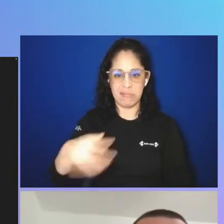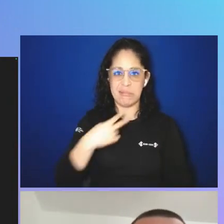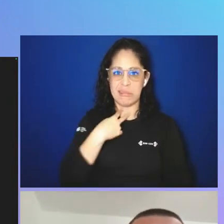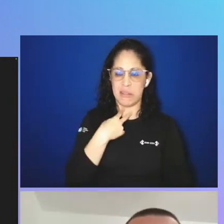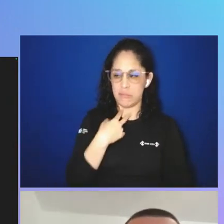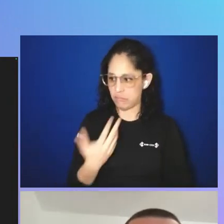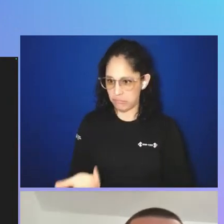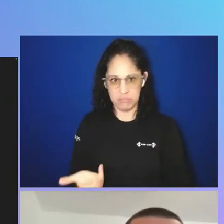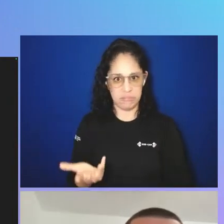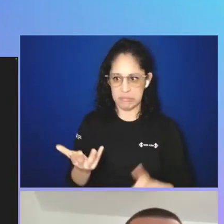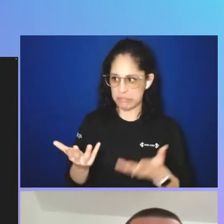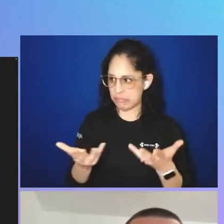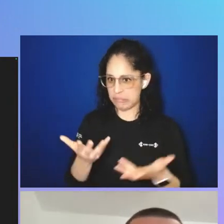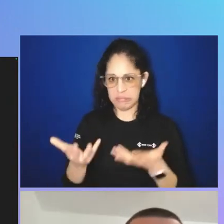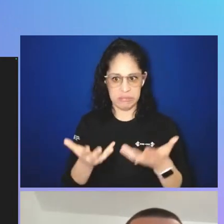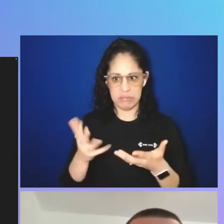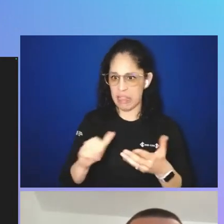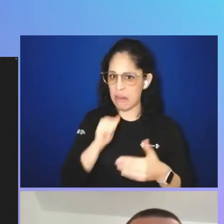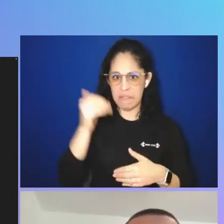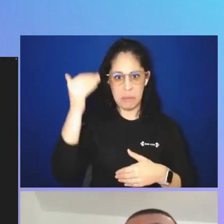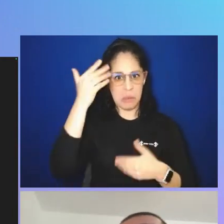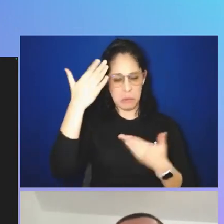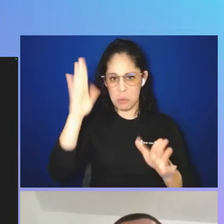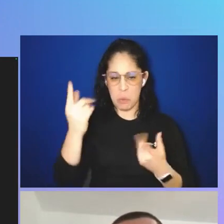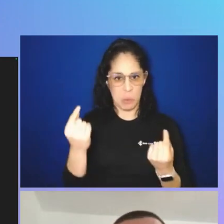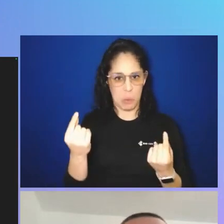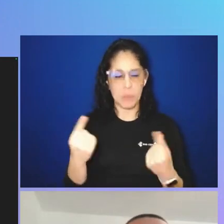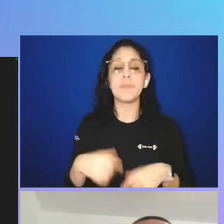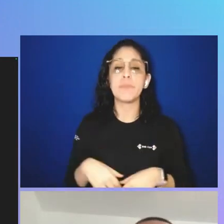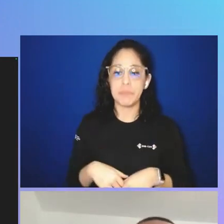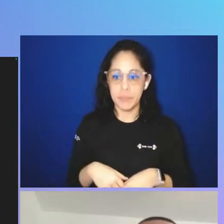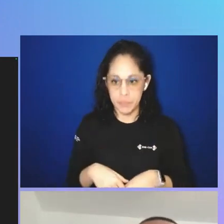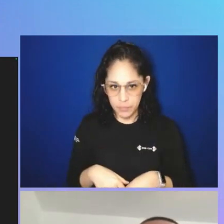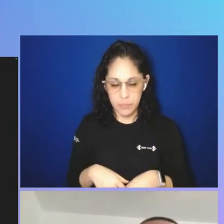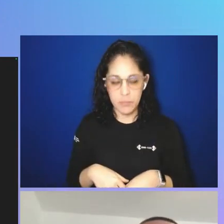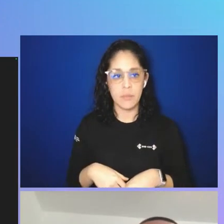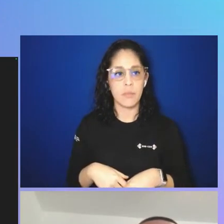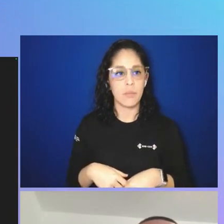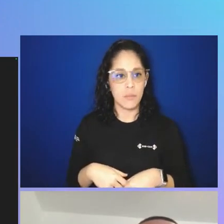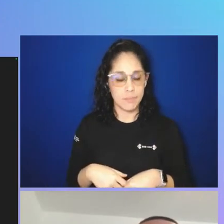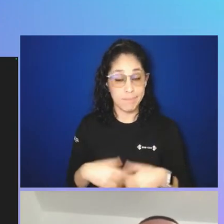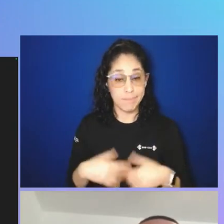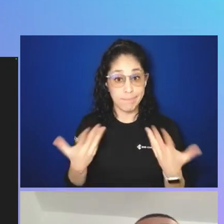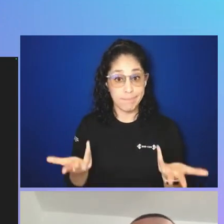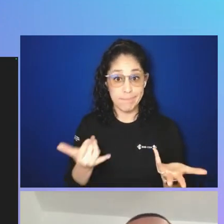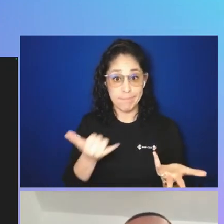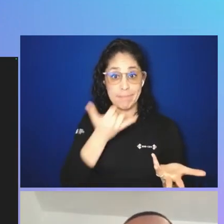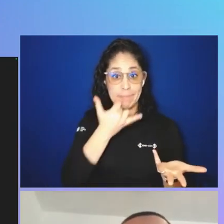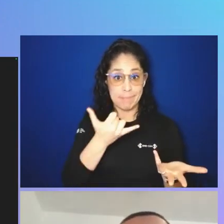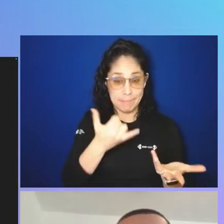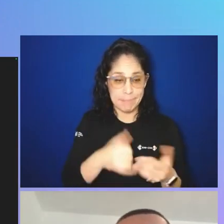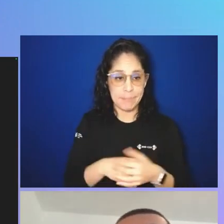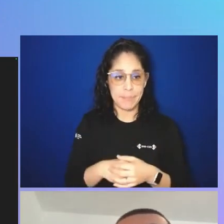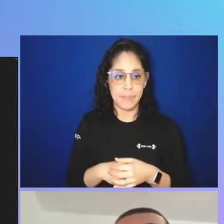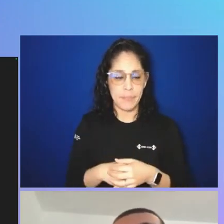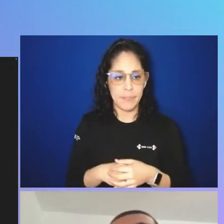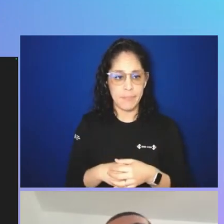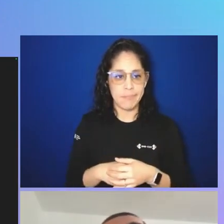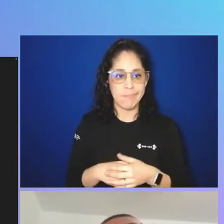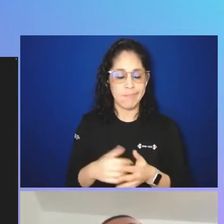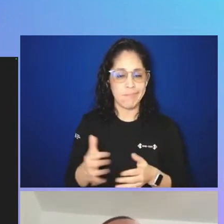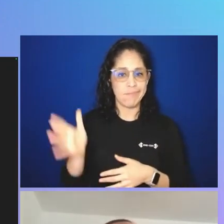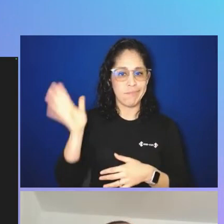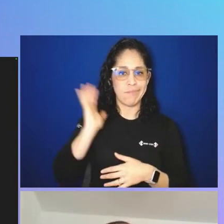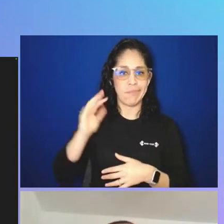a familiar interaction paradigm. Well, Some time ago, Paul Grenier